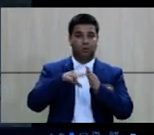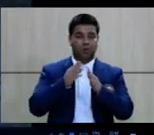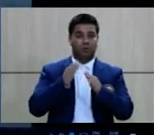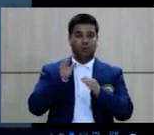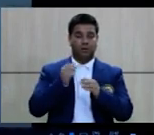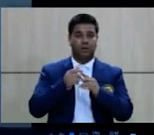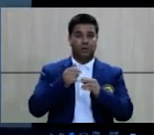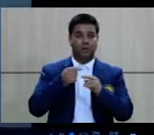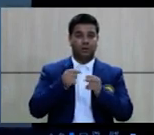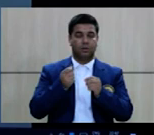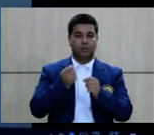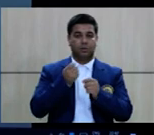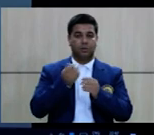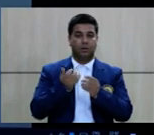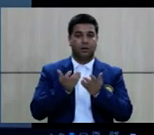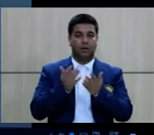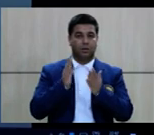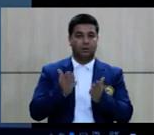qizdiramiz.